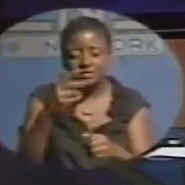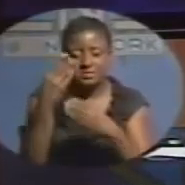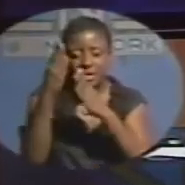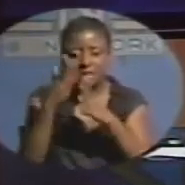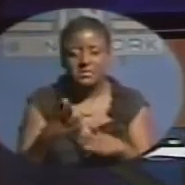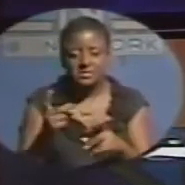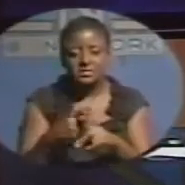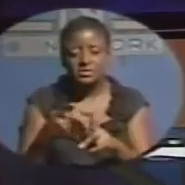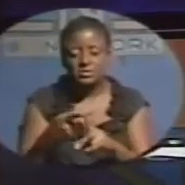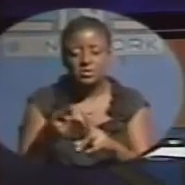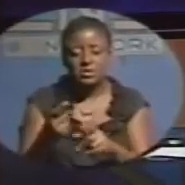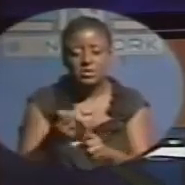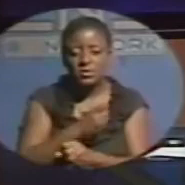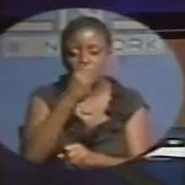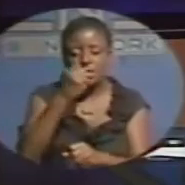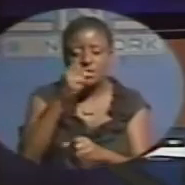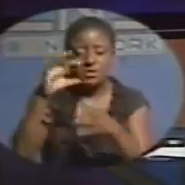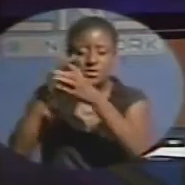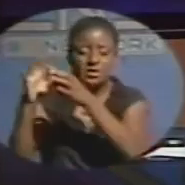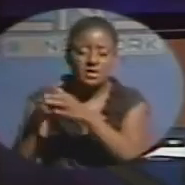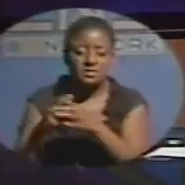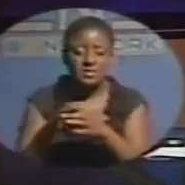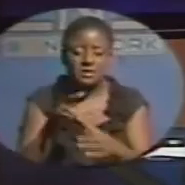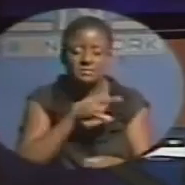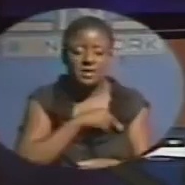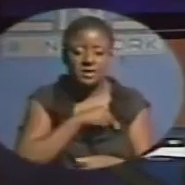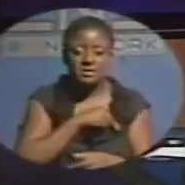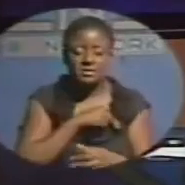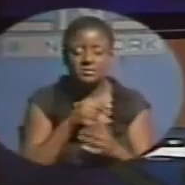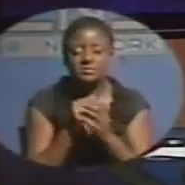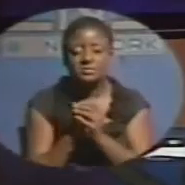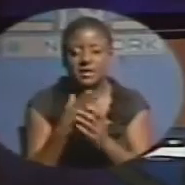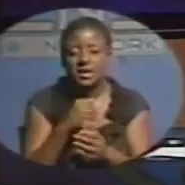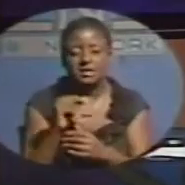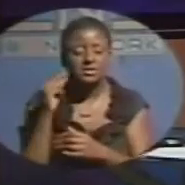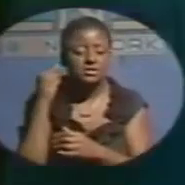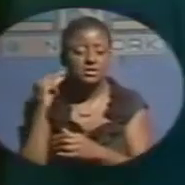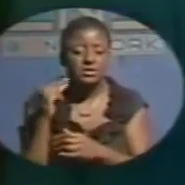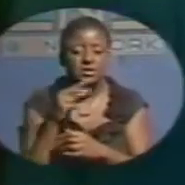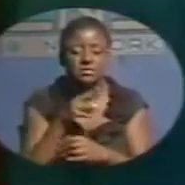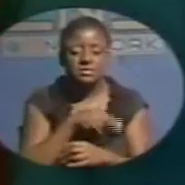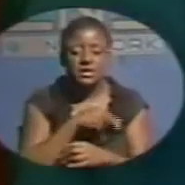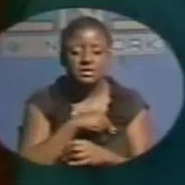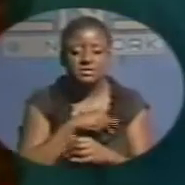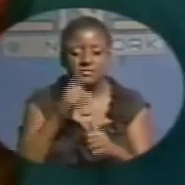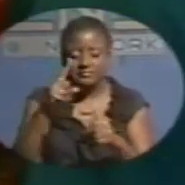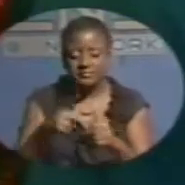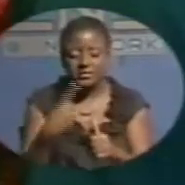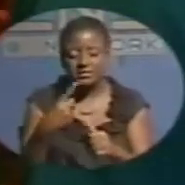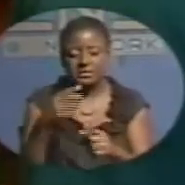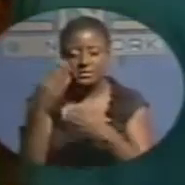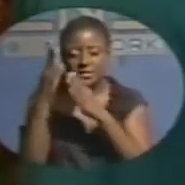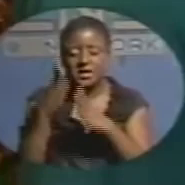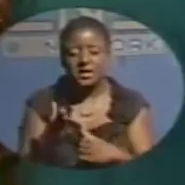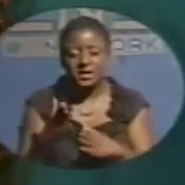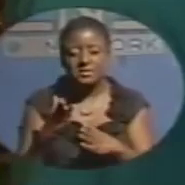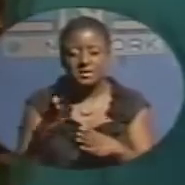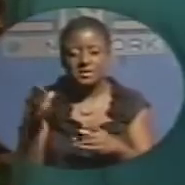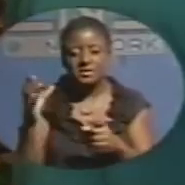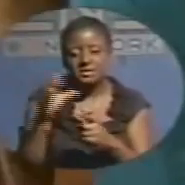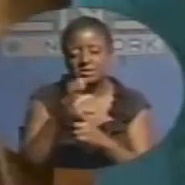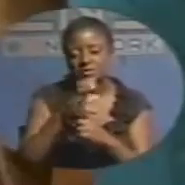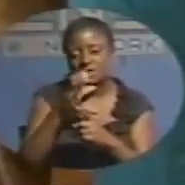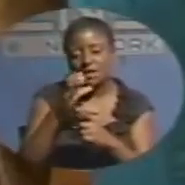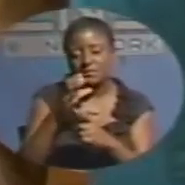Olympic medal and an Olympic gold medal. Charles Fisher has more. The first Bahamian Olympic champs, Durward Knowles, meeting